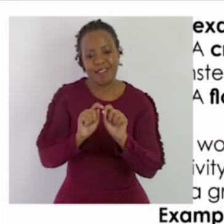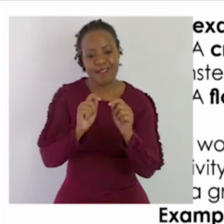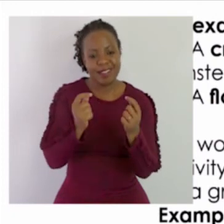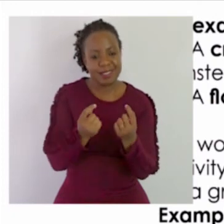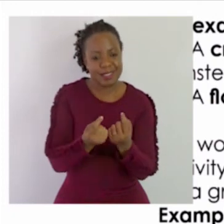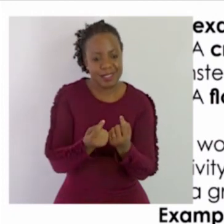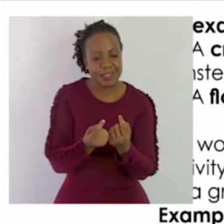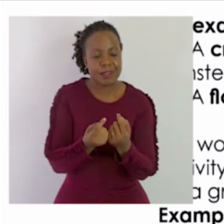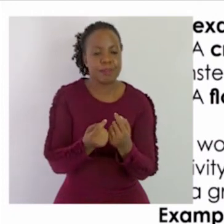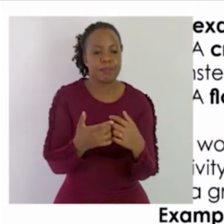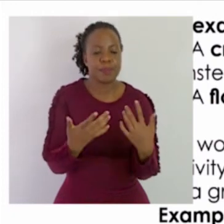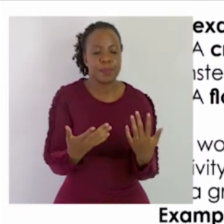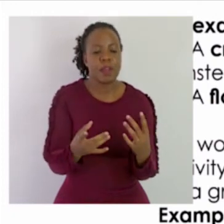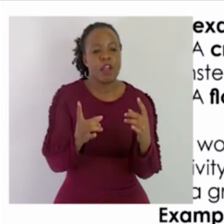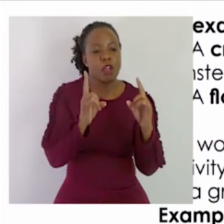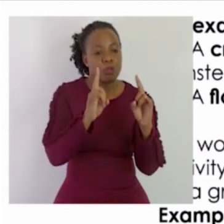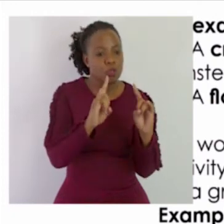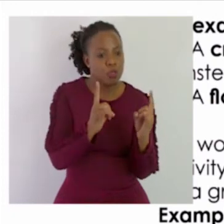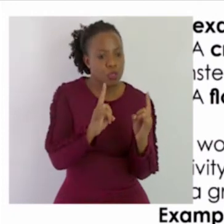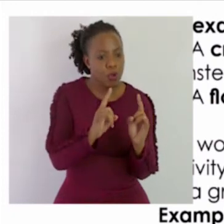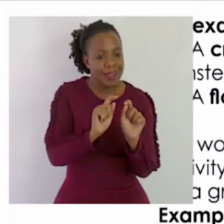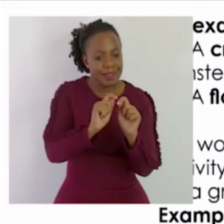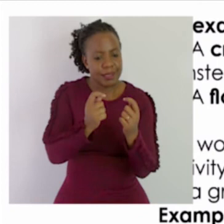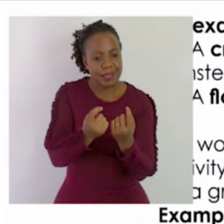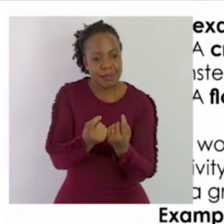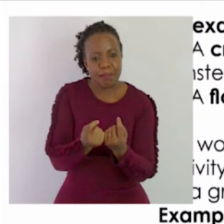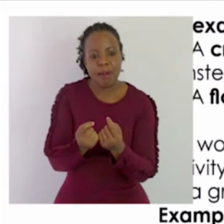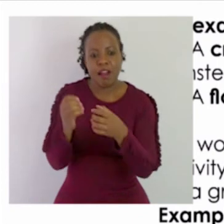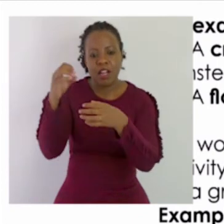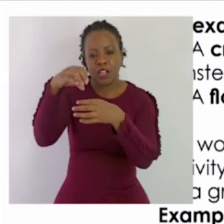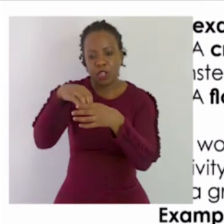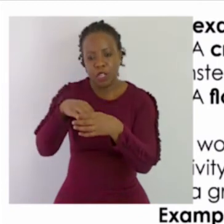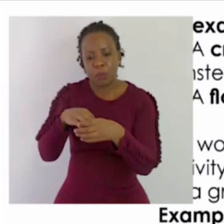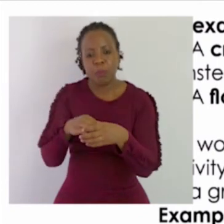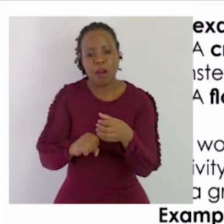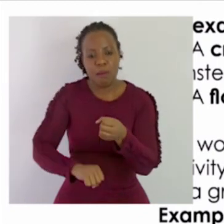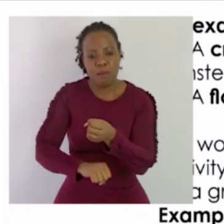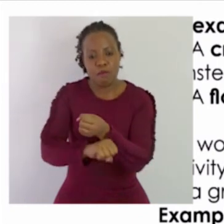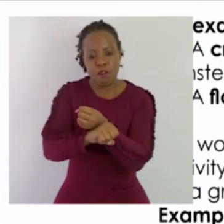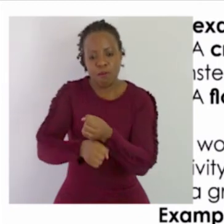soccer, that is football, you may have netball, volleyball, baseball,